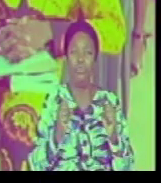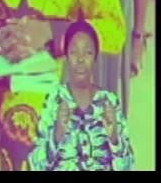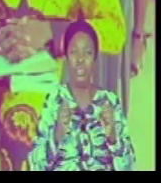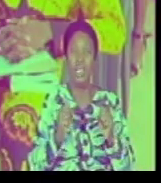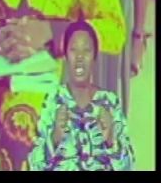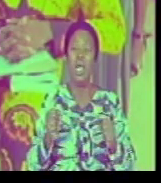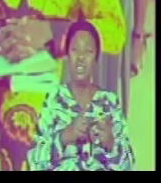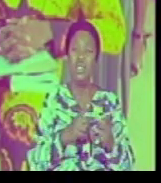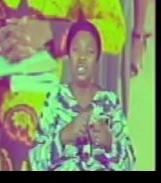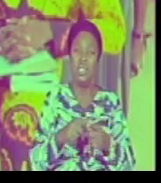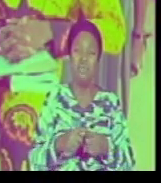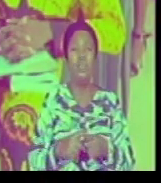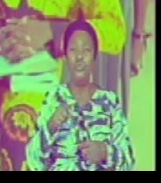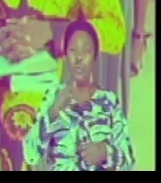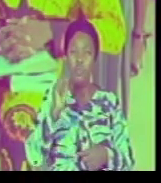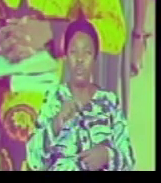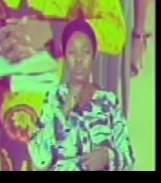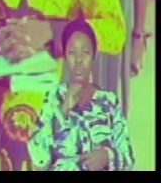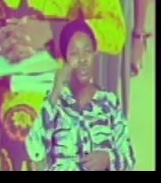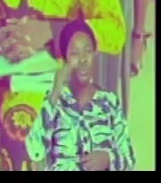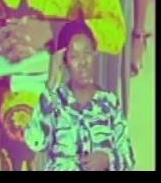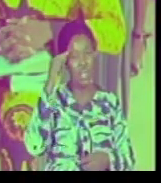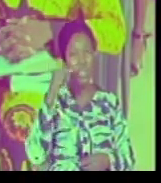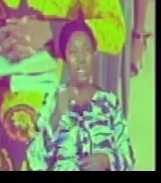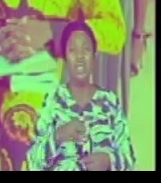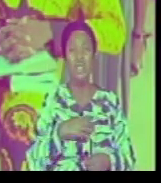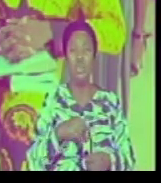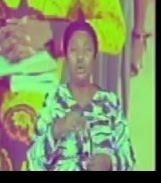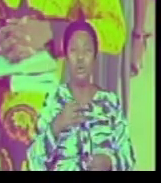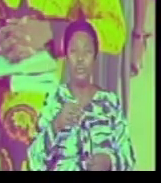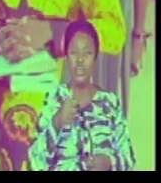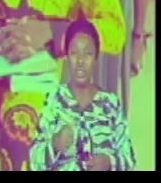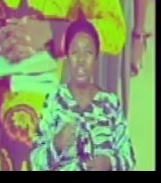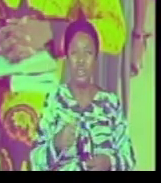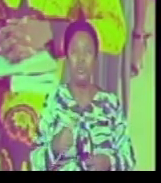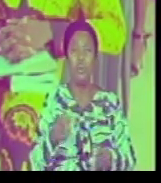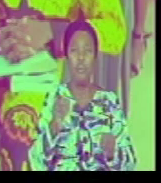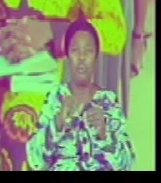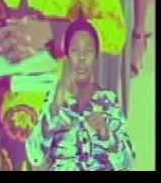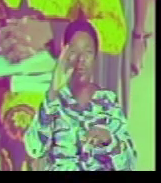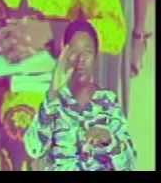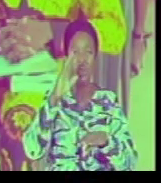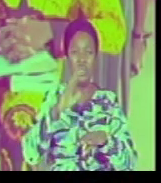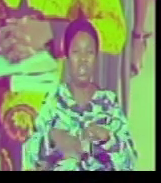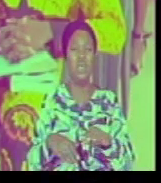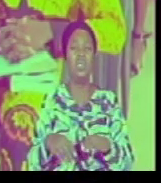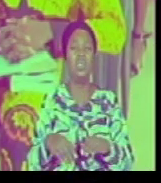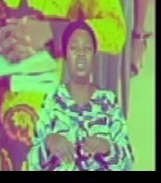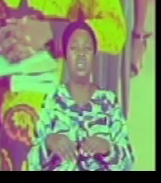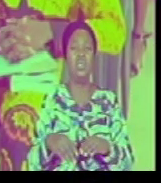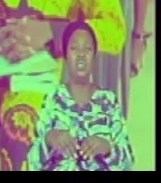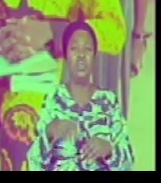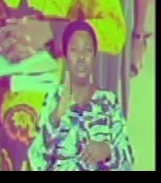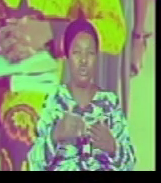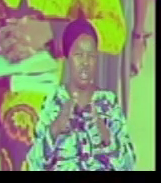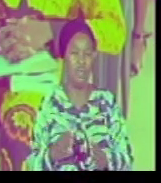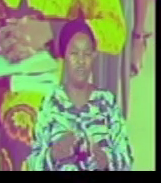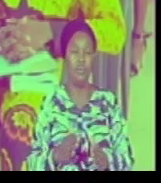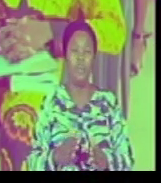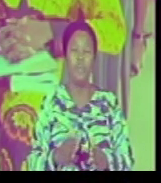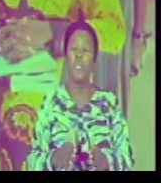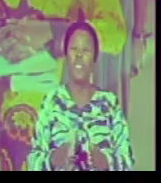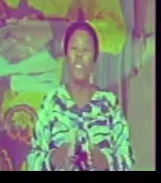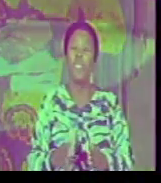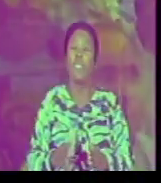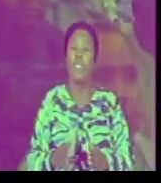not anyone think of himself more highly than he ought to think. You see,